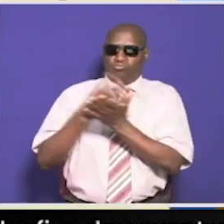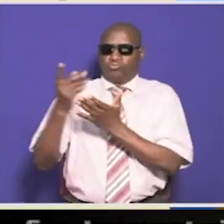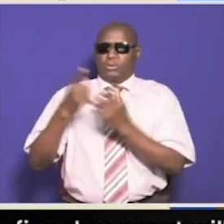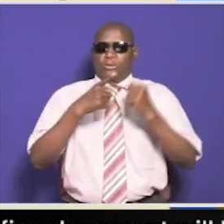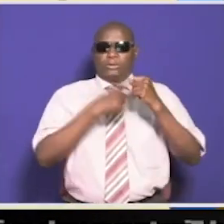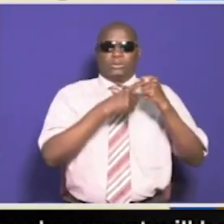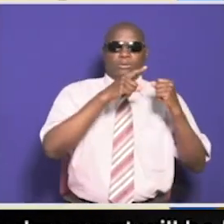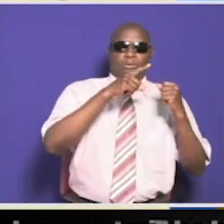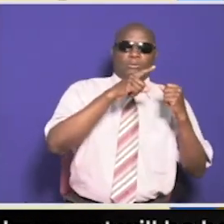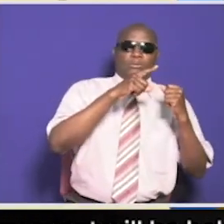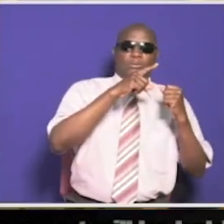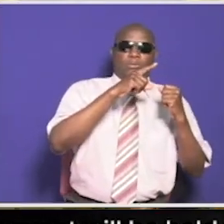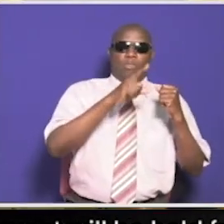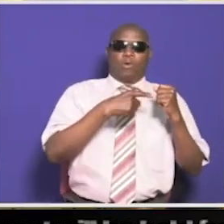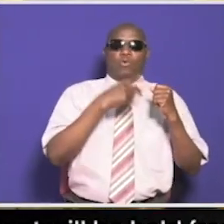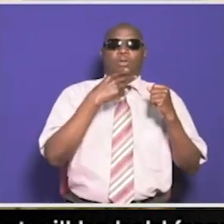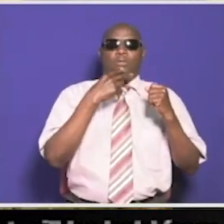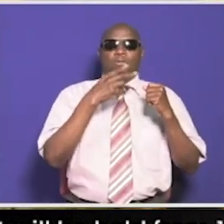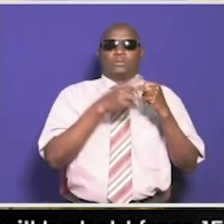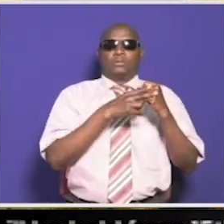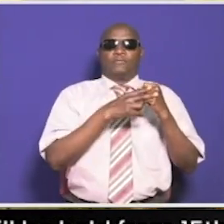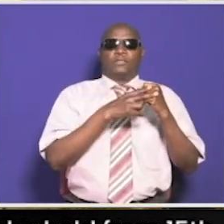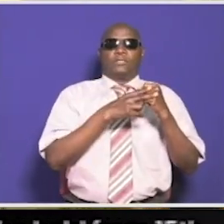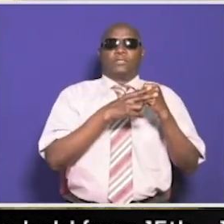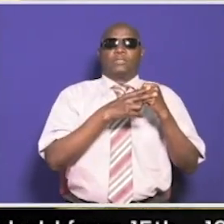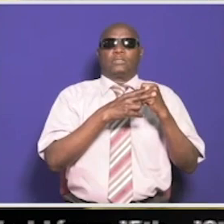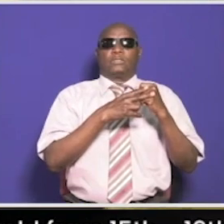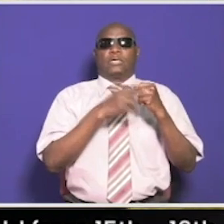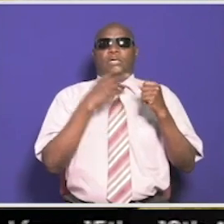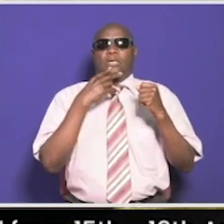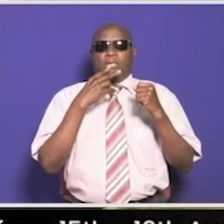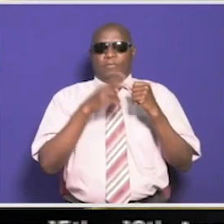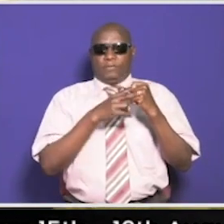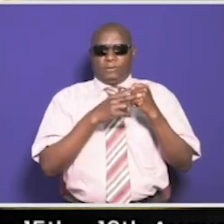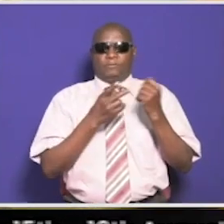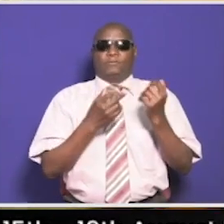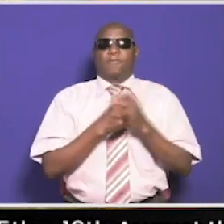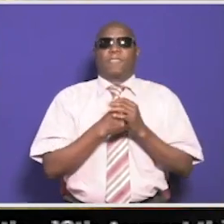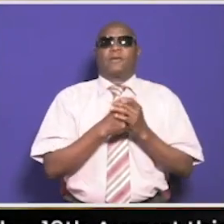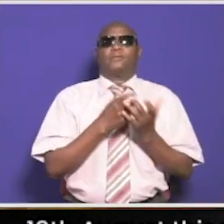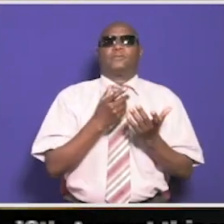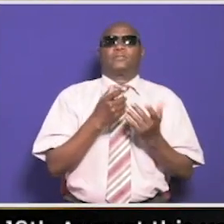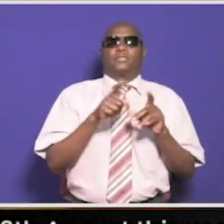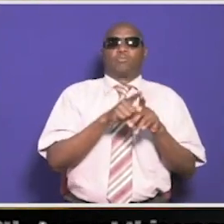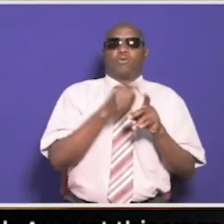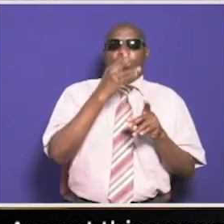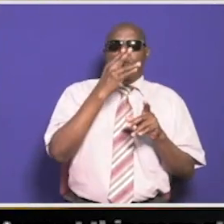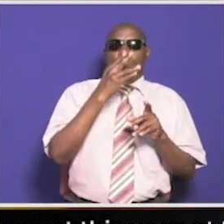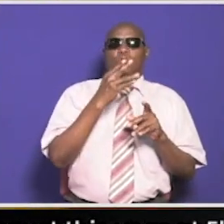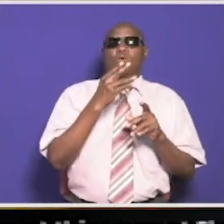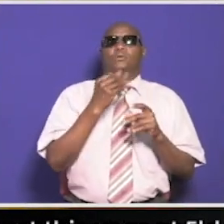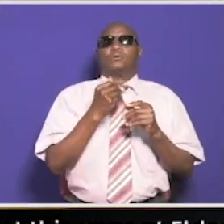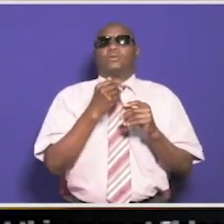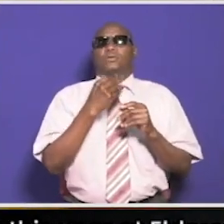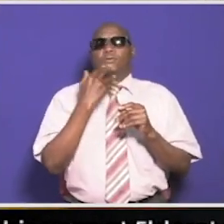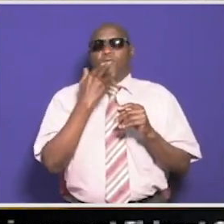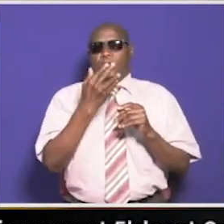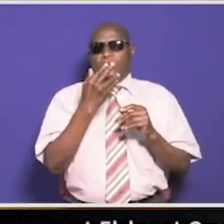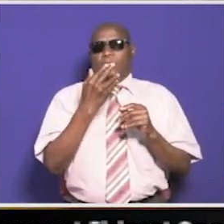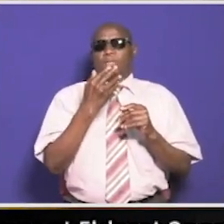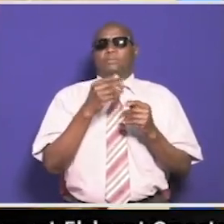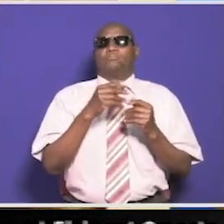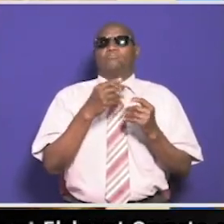6,700 devices in 77 TVET institutions, 400 devices in 4 universities, 21 schools